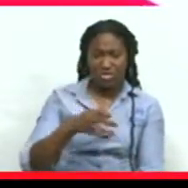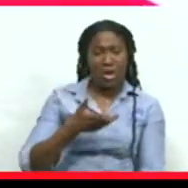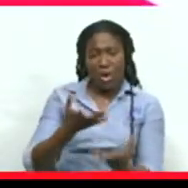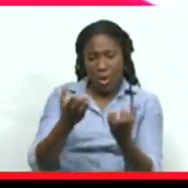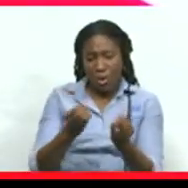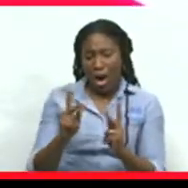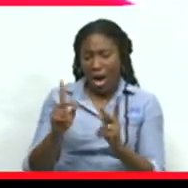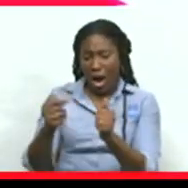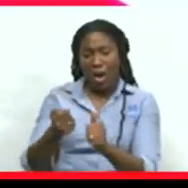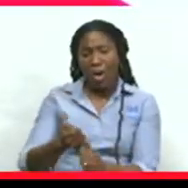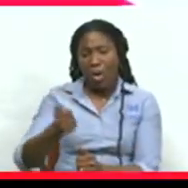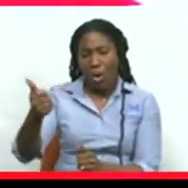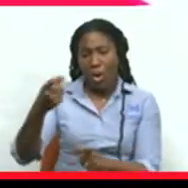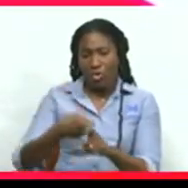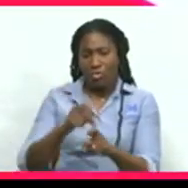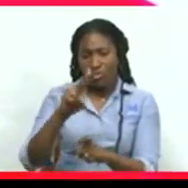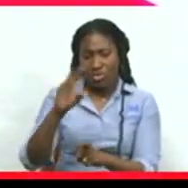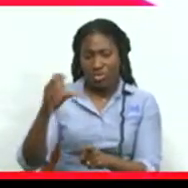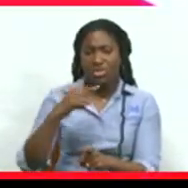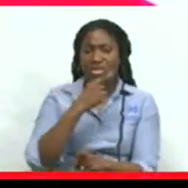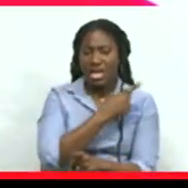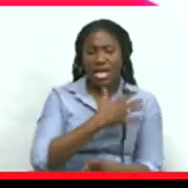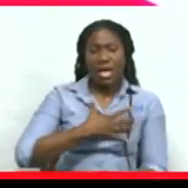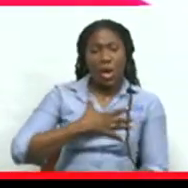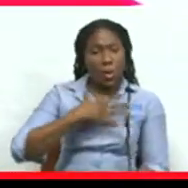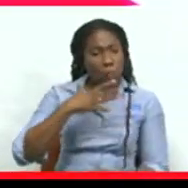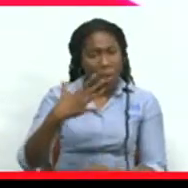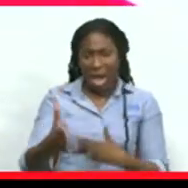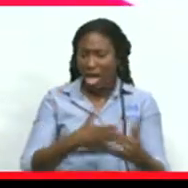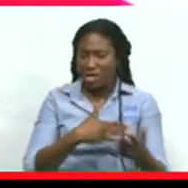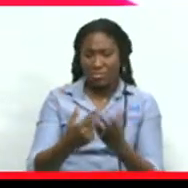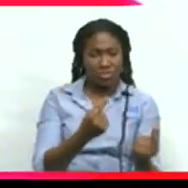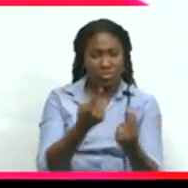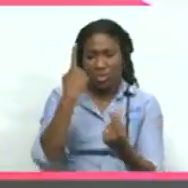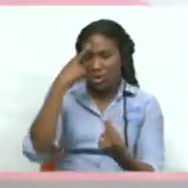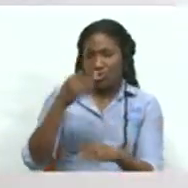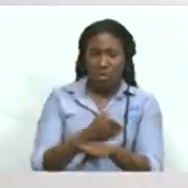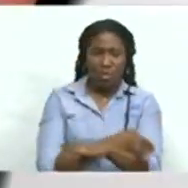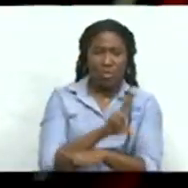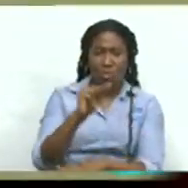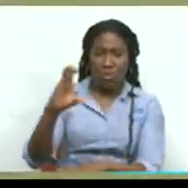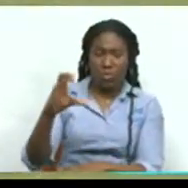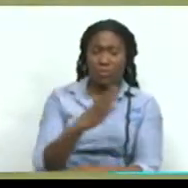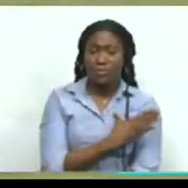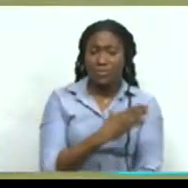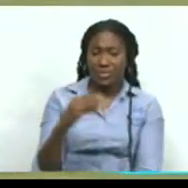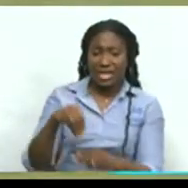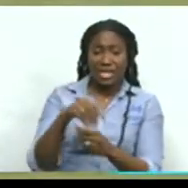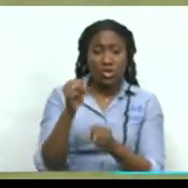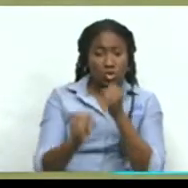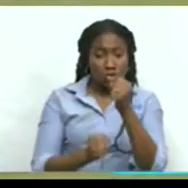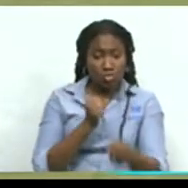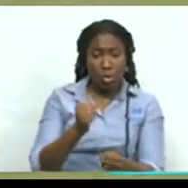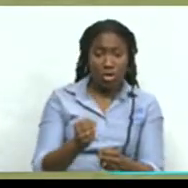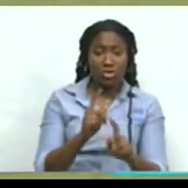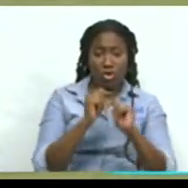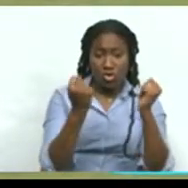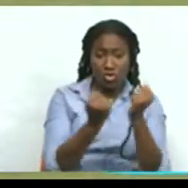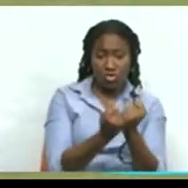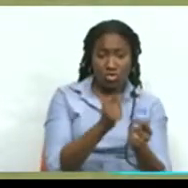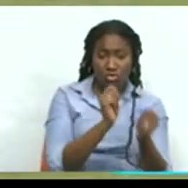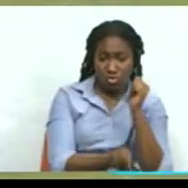Dinesh Rambali says he is willing to risk it all for the greater good. In sport, the Red Force moves in for the win, but the